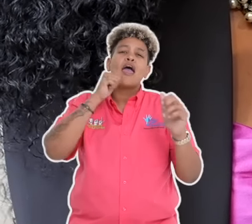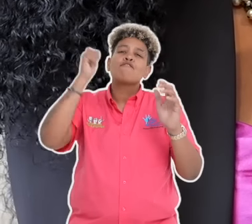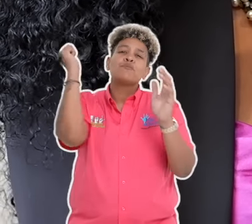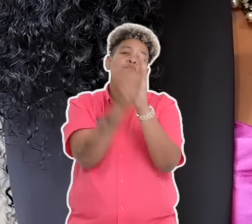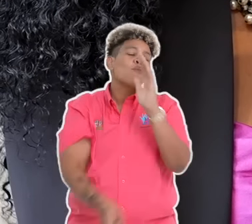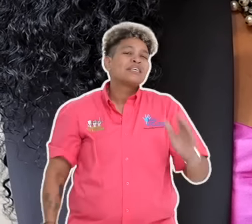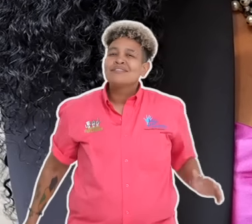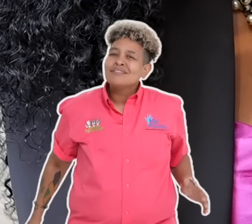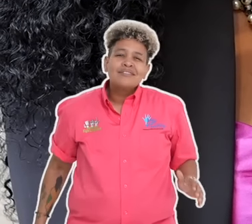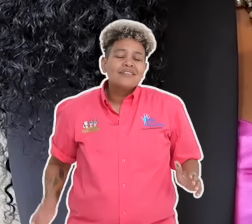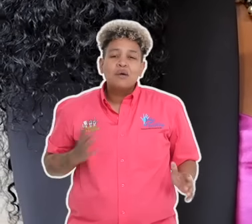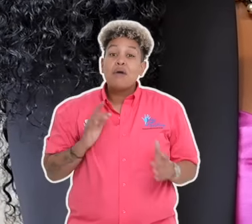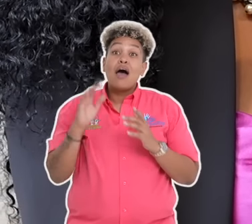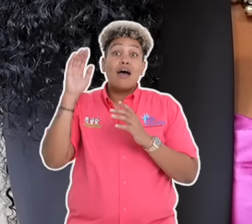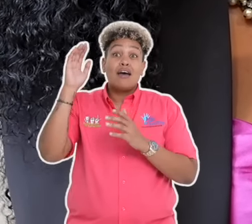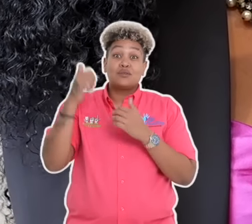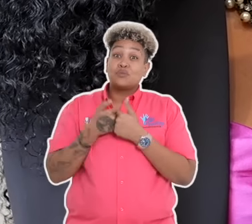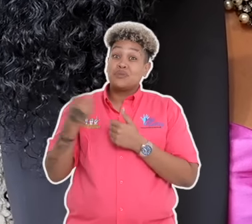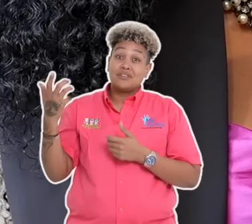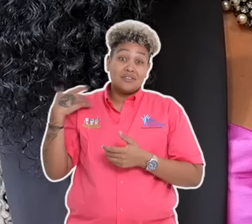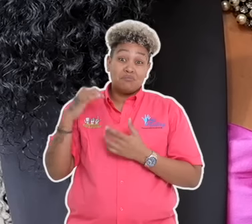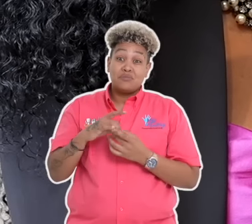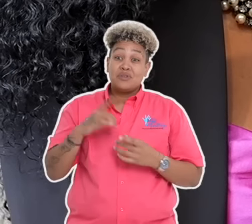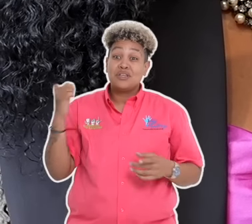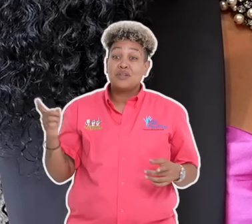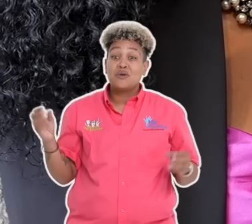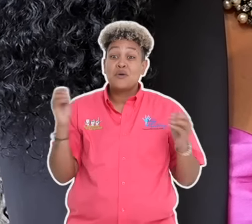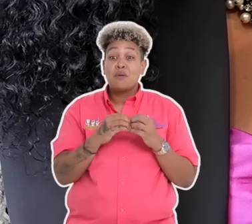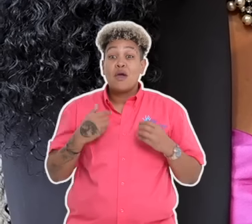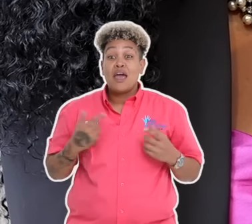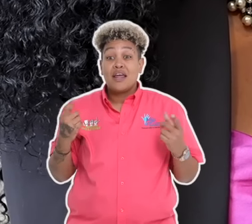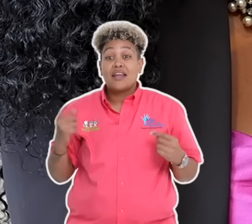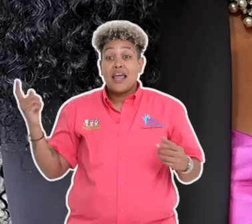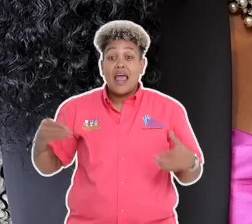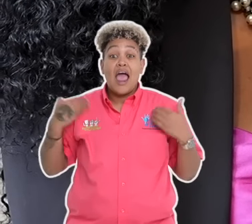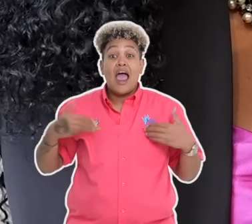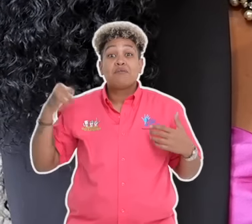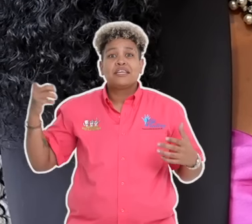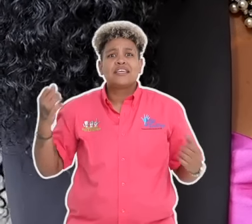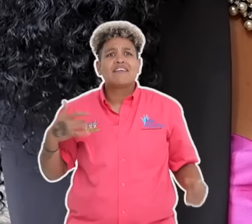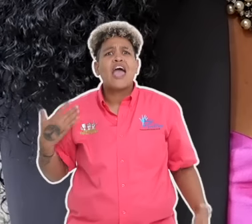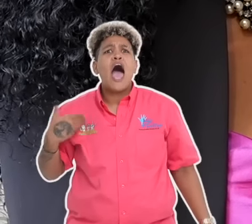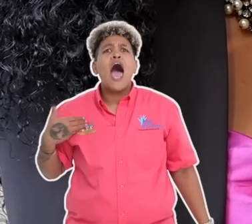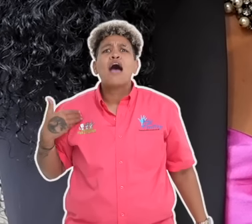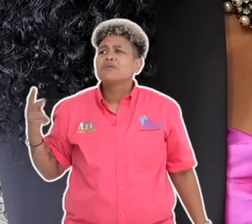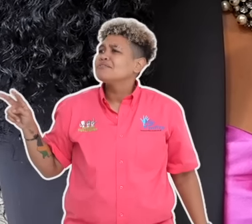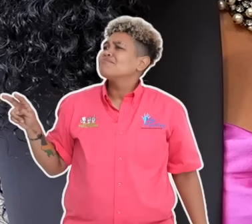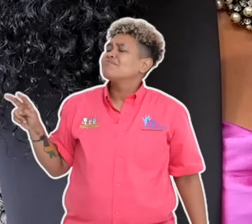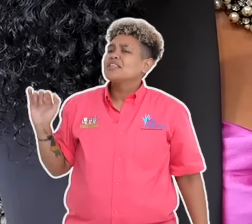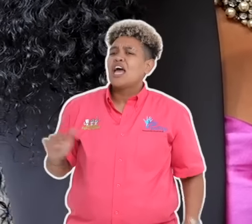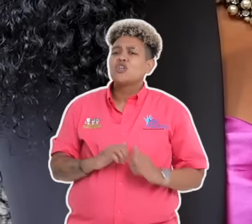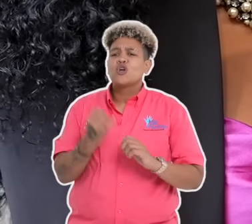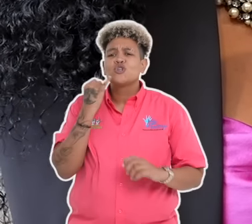you at every moment. Like my partner, he is the more I do, the happier he is.